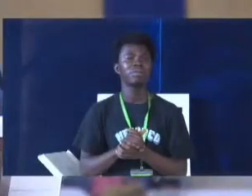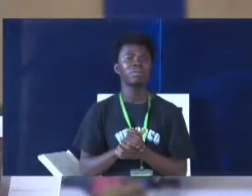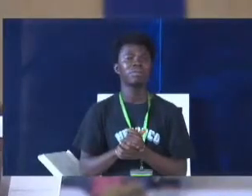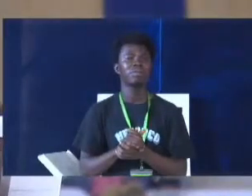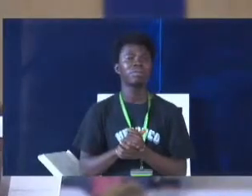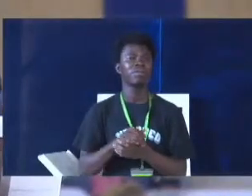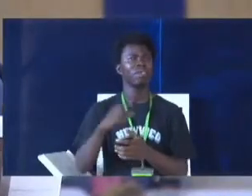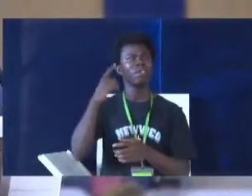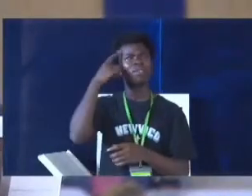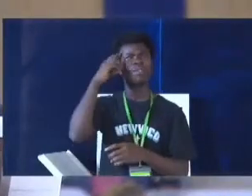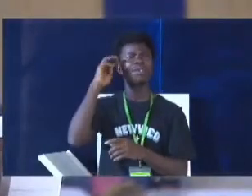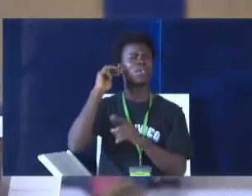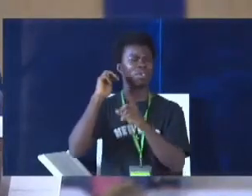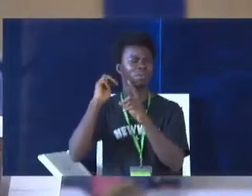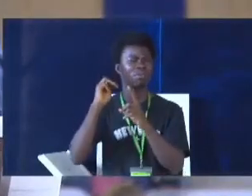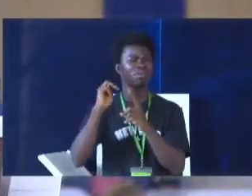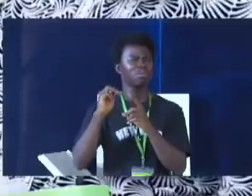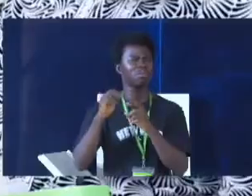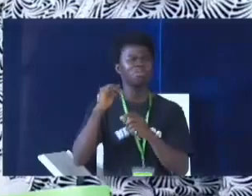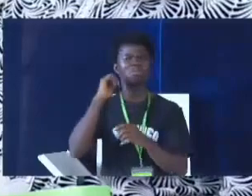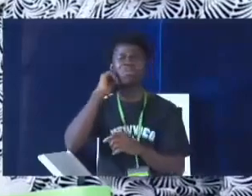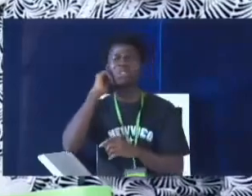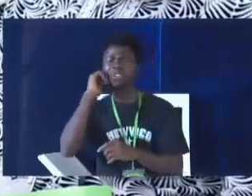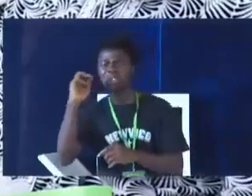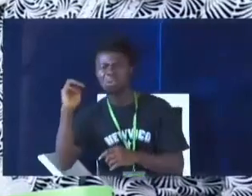for him, shame